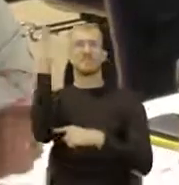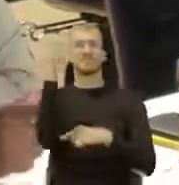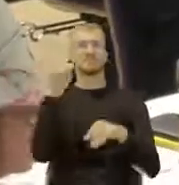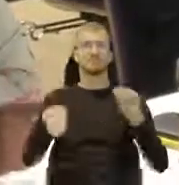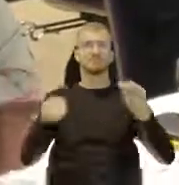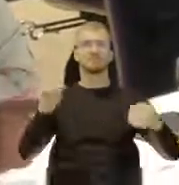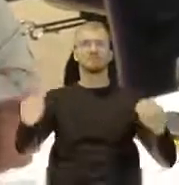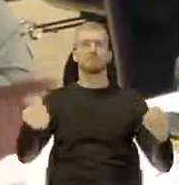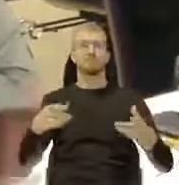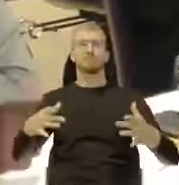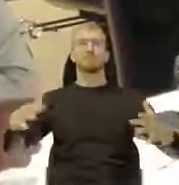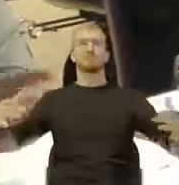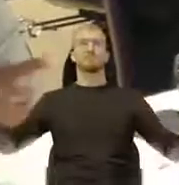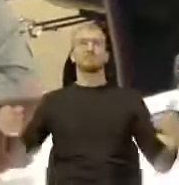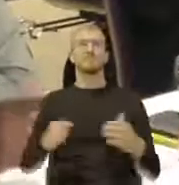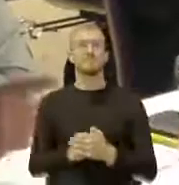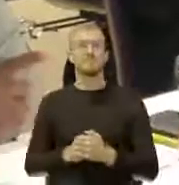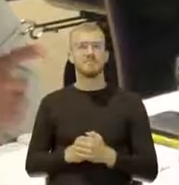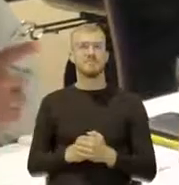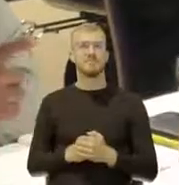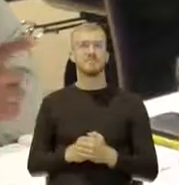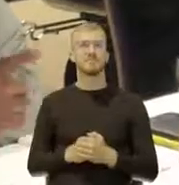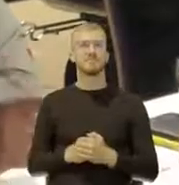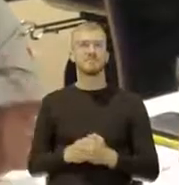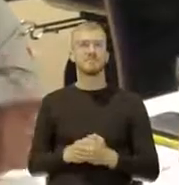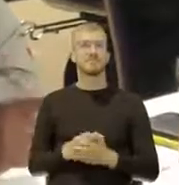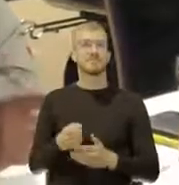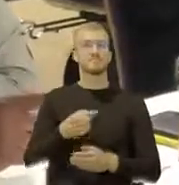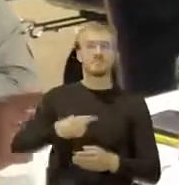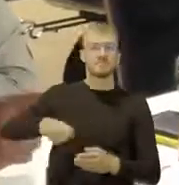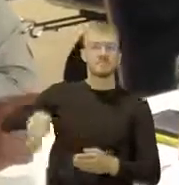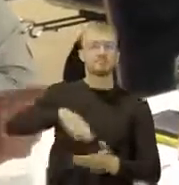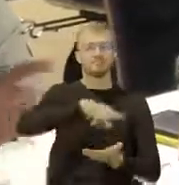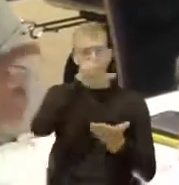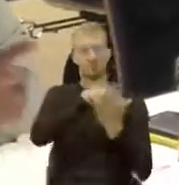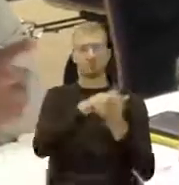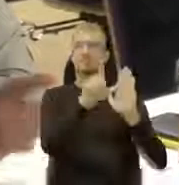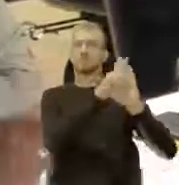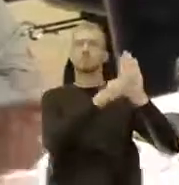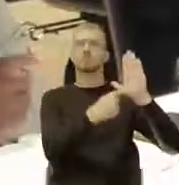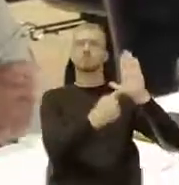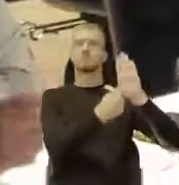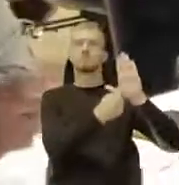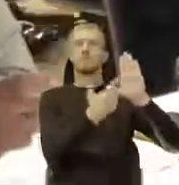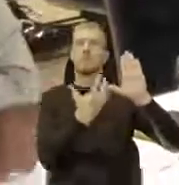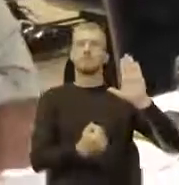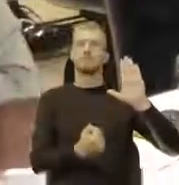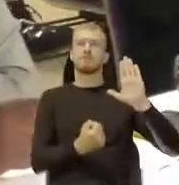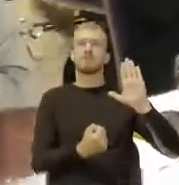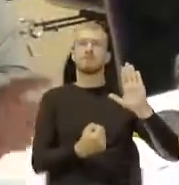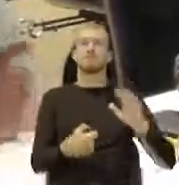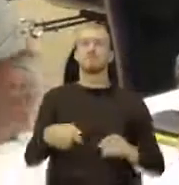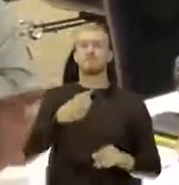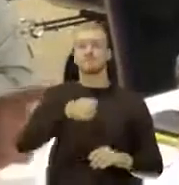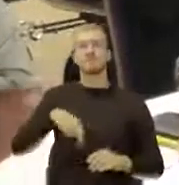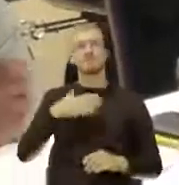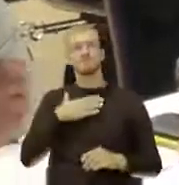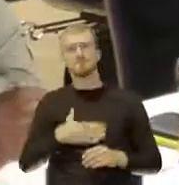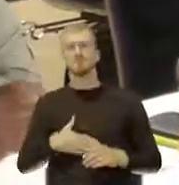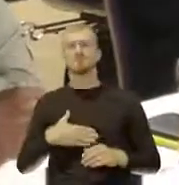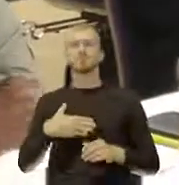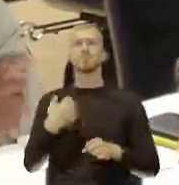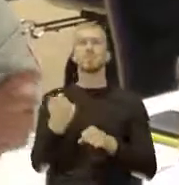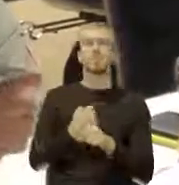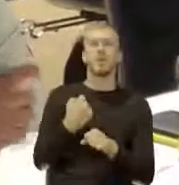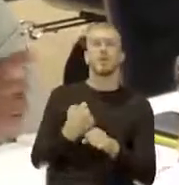make it that each residential household, each living apartment should plant at